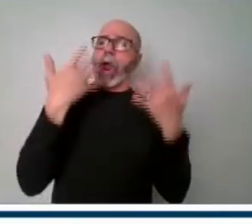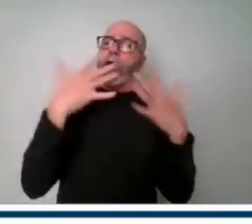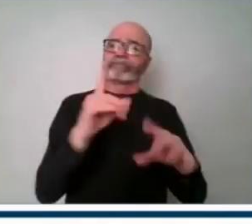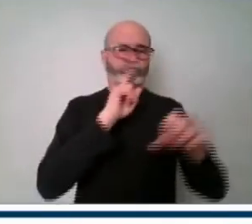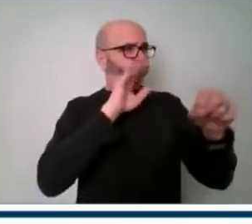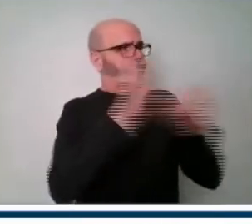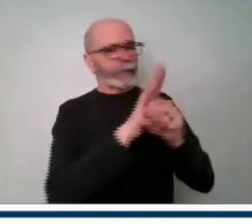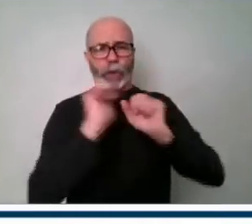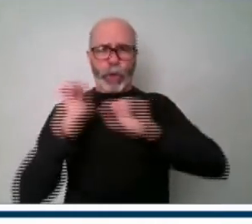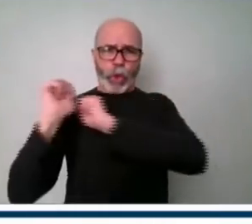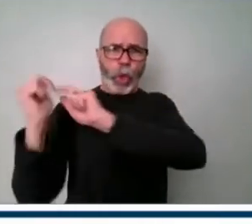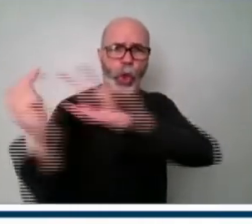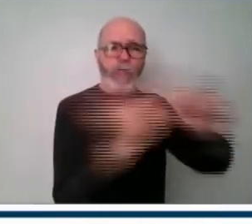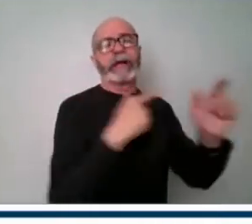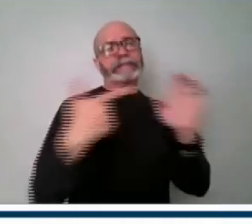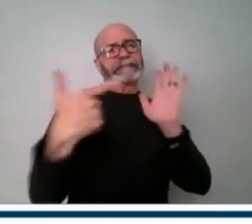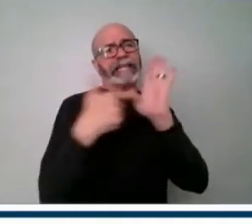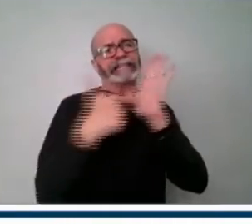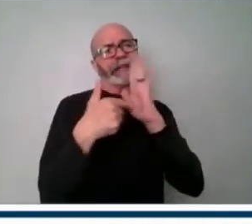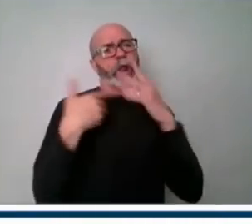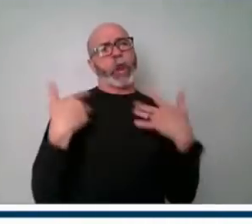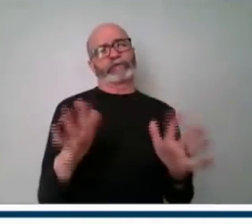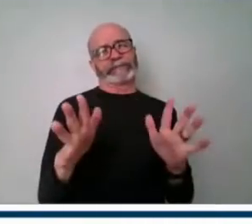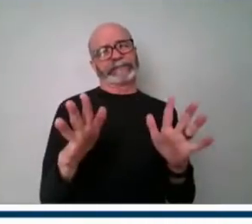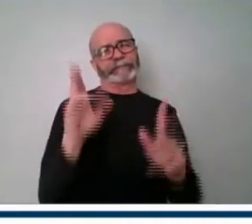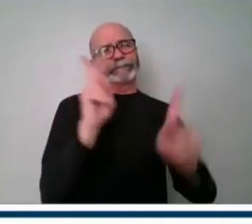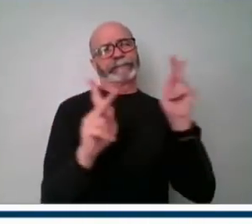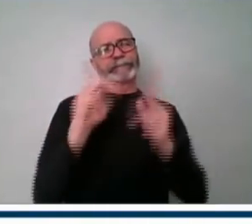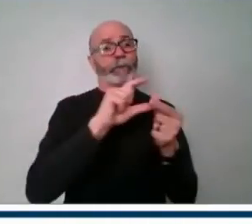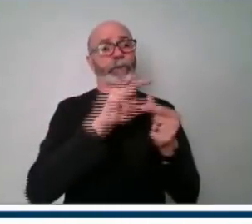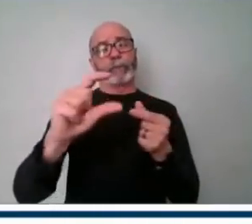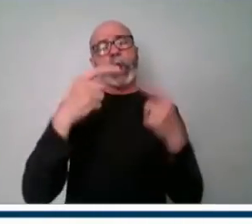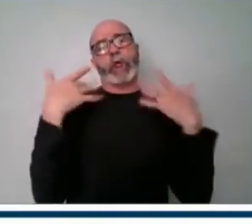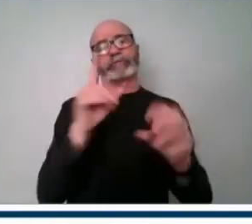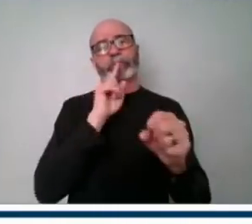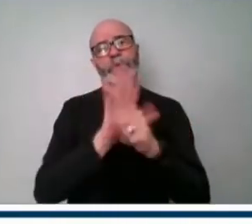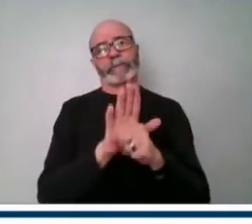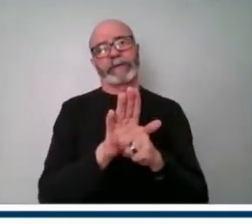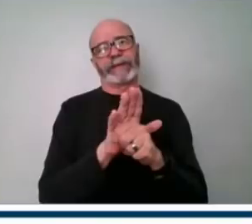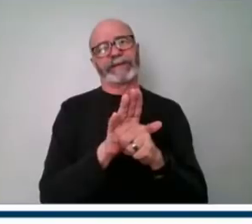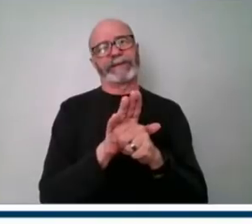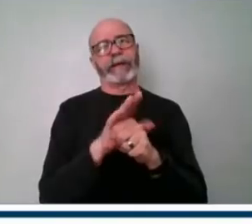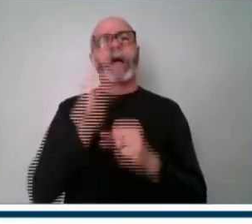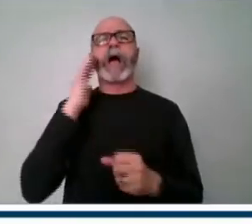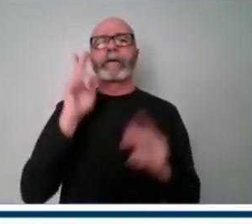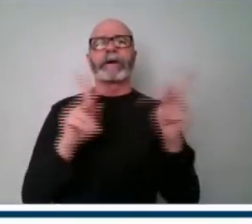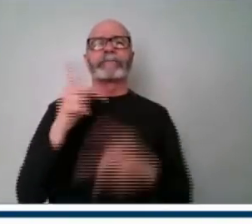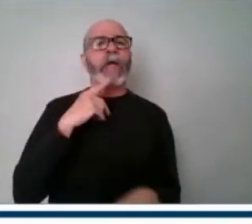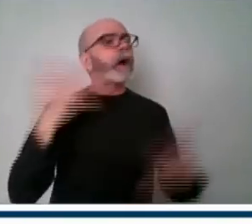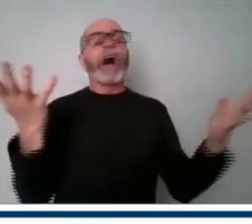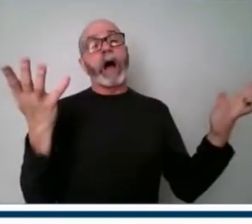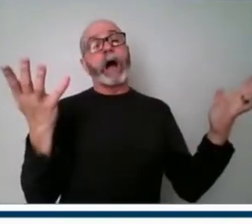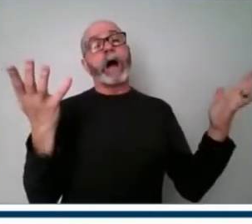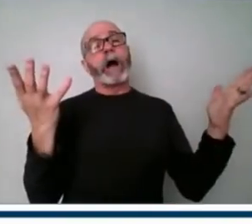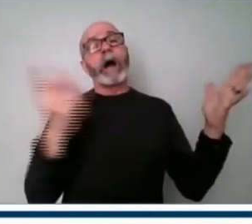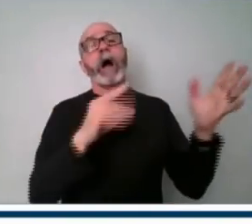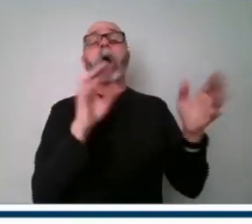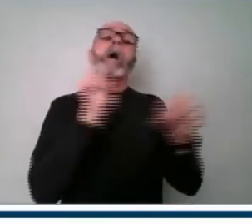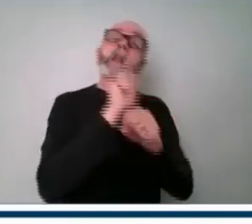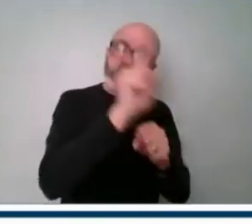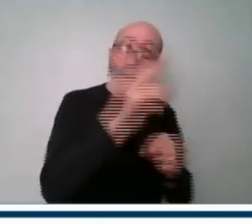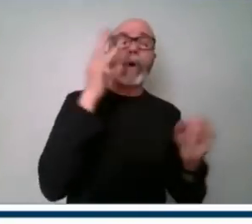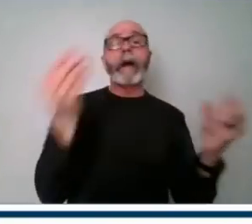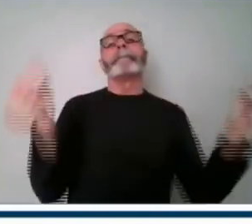vaccine. And again, you'll see this, I keep saying, wait till next Tuesday. Once we get that and we get much more supply,